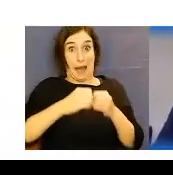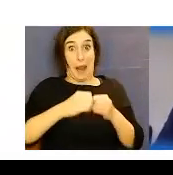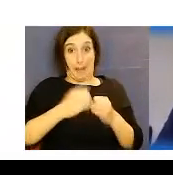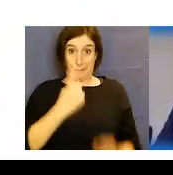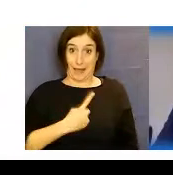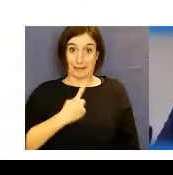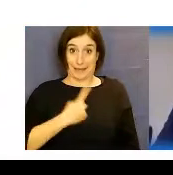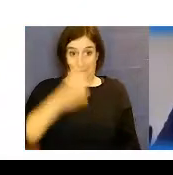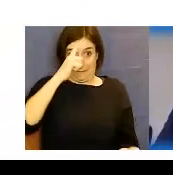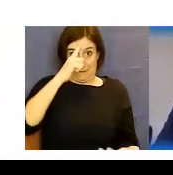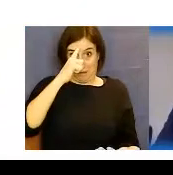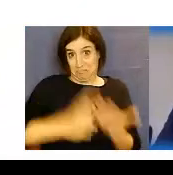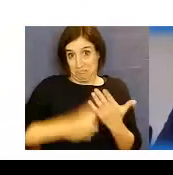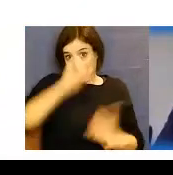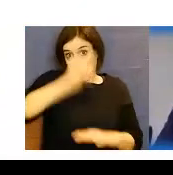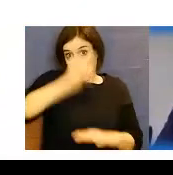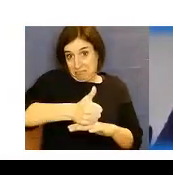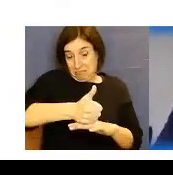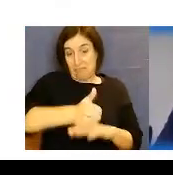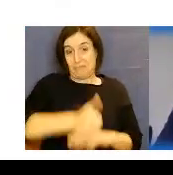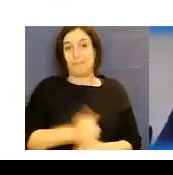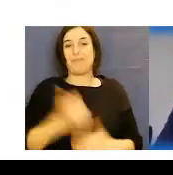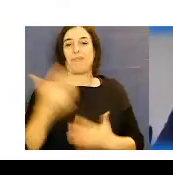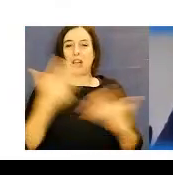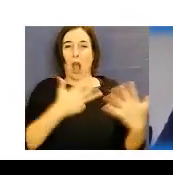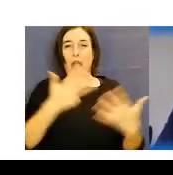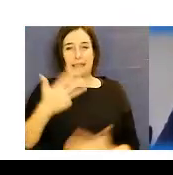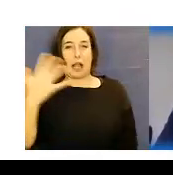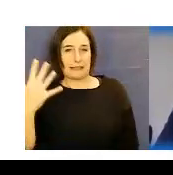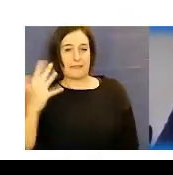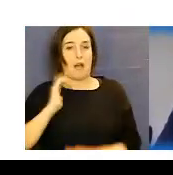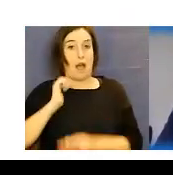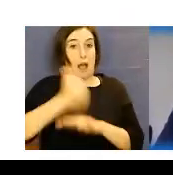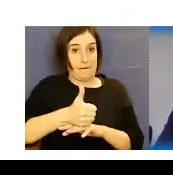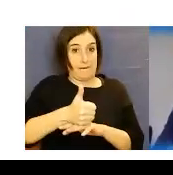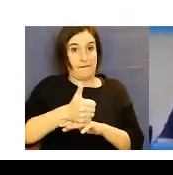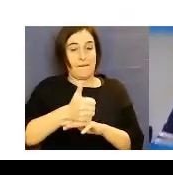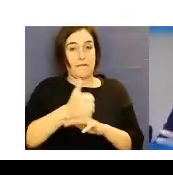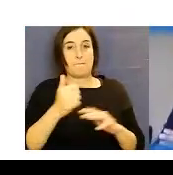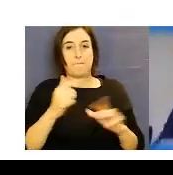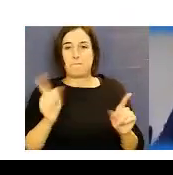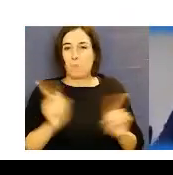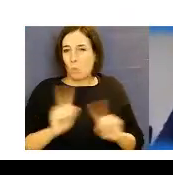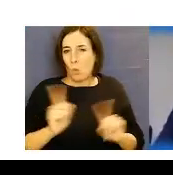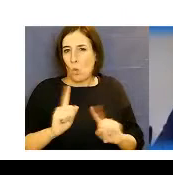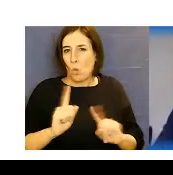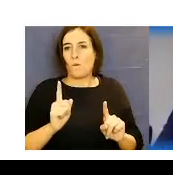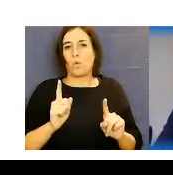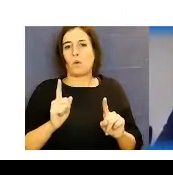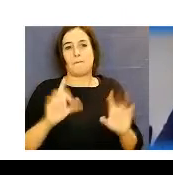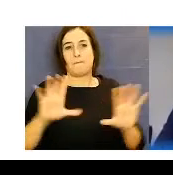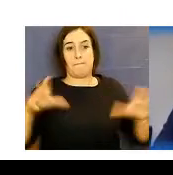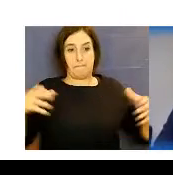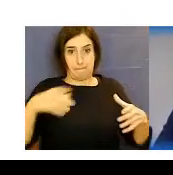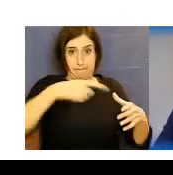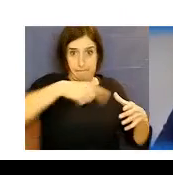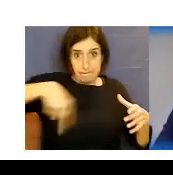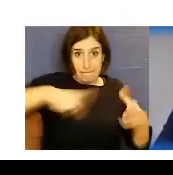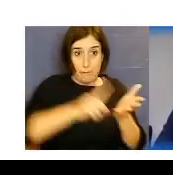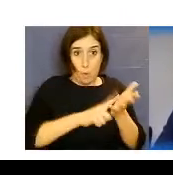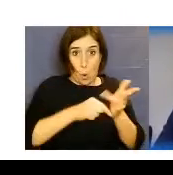Sporting Club was set up in 1995. And the key reason, because we had so many young kids